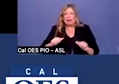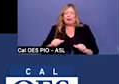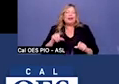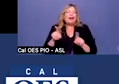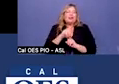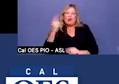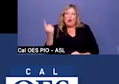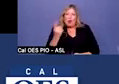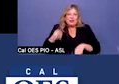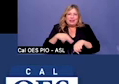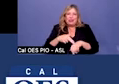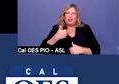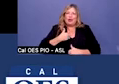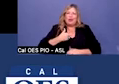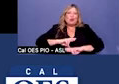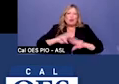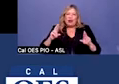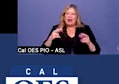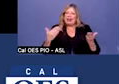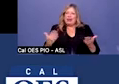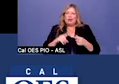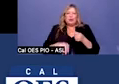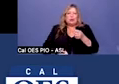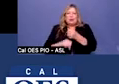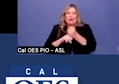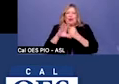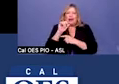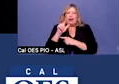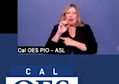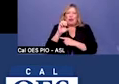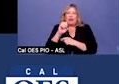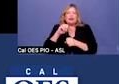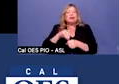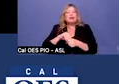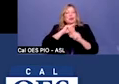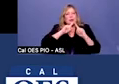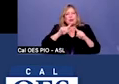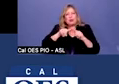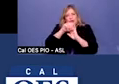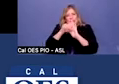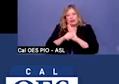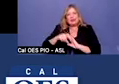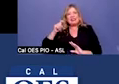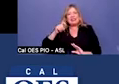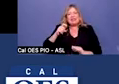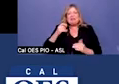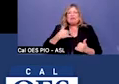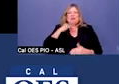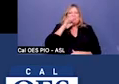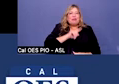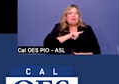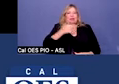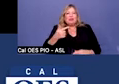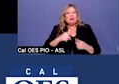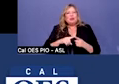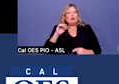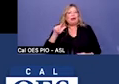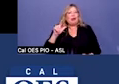always ready, always there, and we stand ready to support Cal OES in responding to the state's needs. And I'll hand it back to OES.